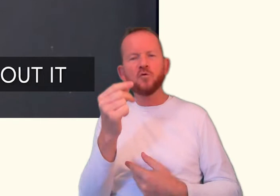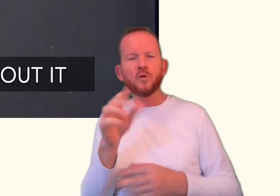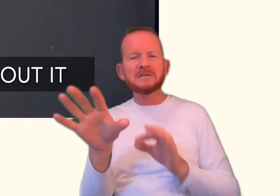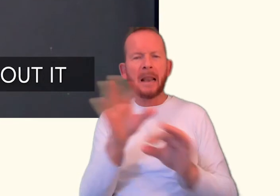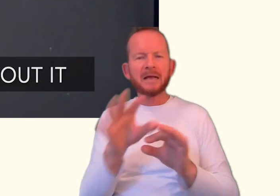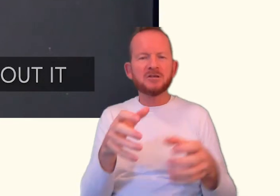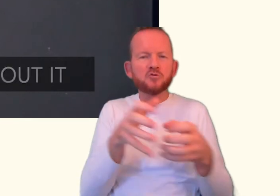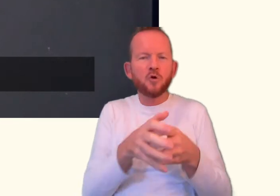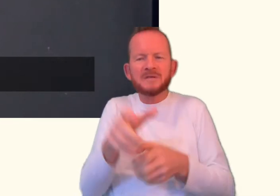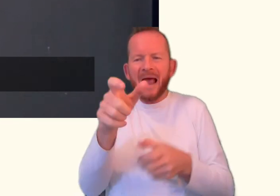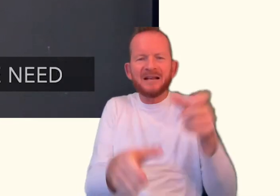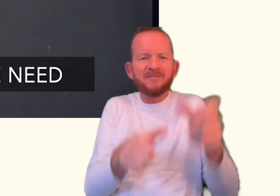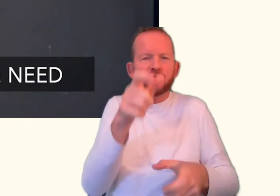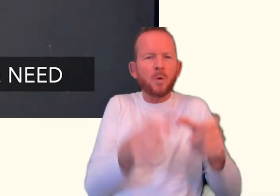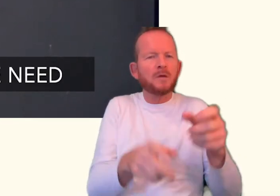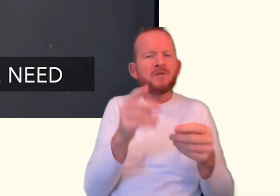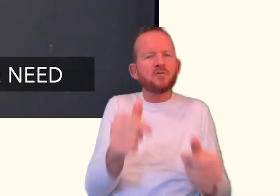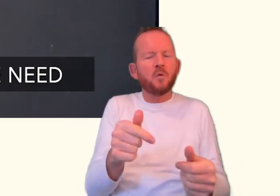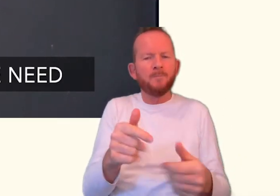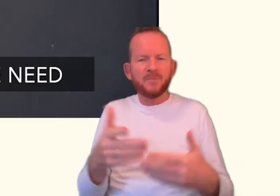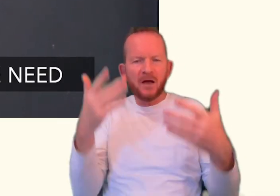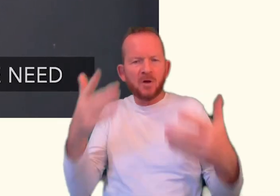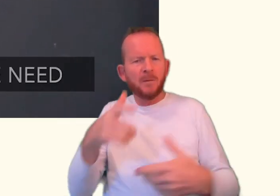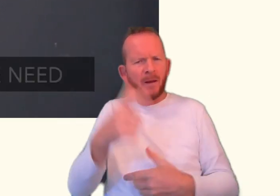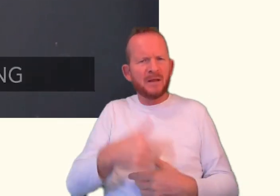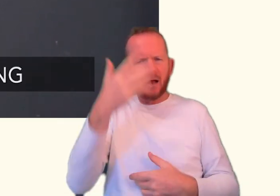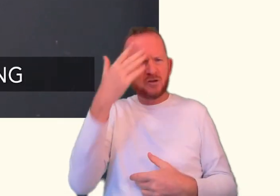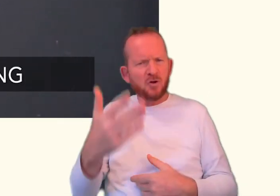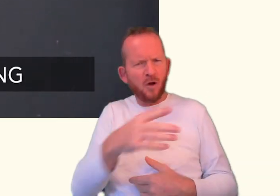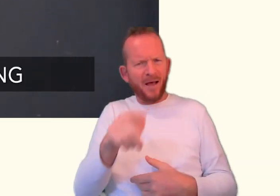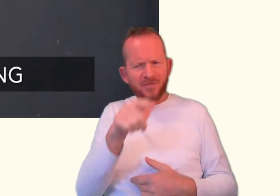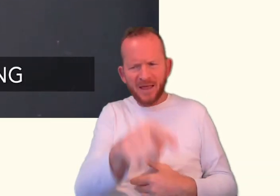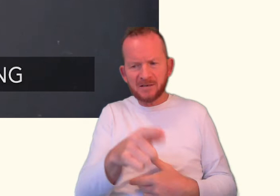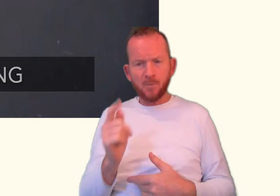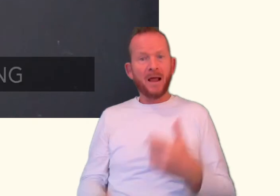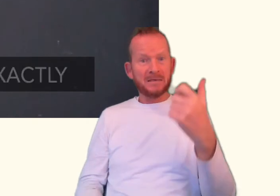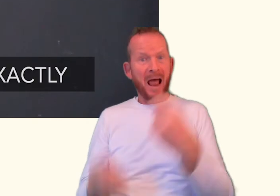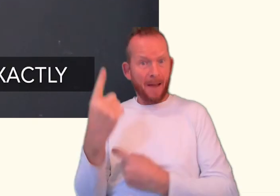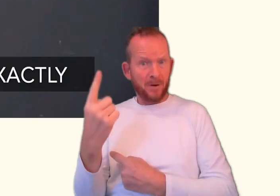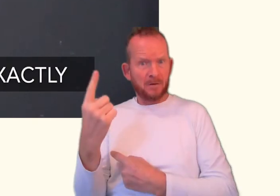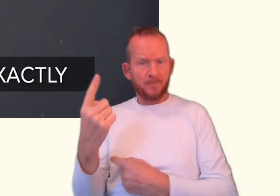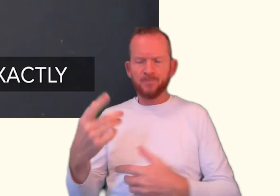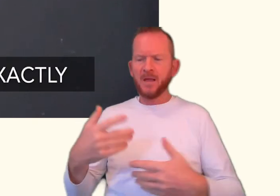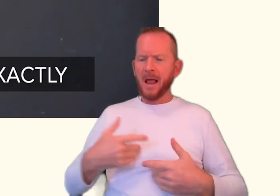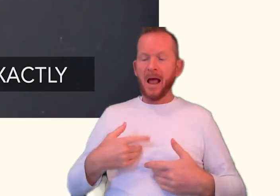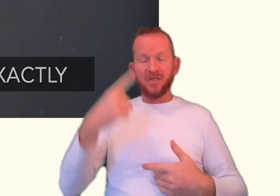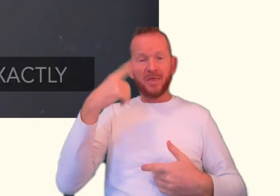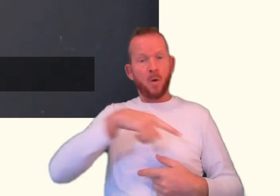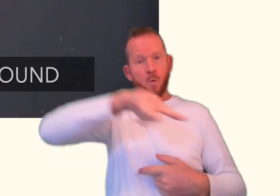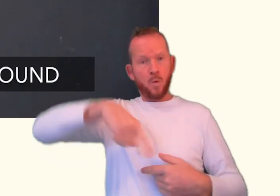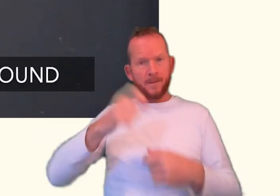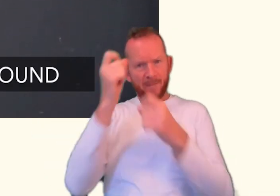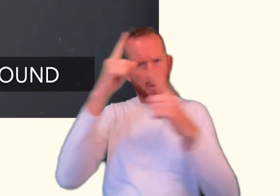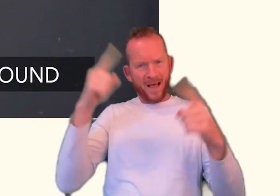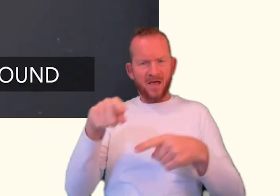people haven't known about this, but this has happened, and I think we need to be aware that this kind of thing continues to happen. The system is